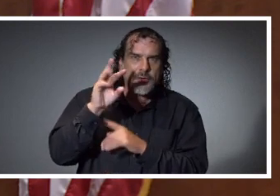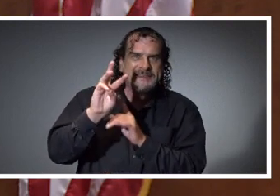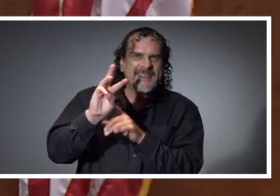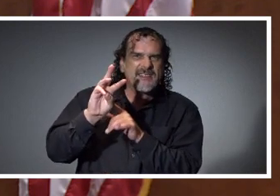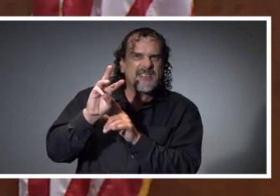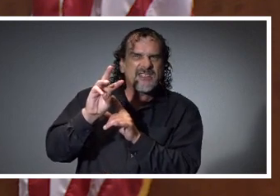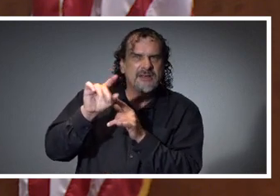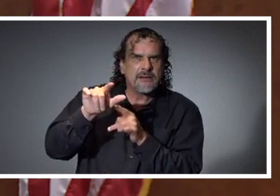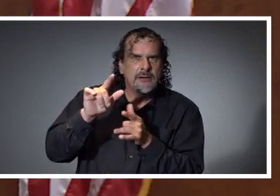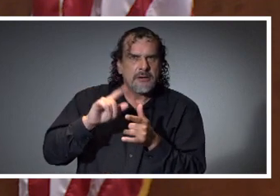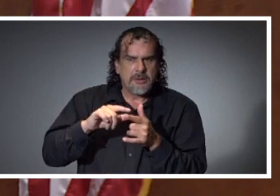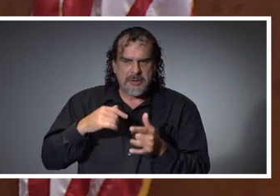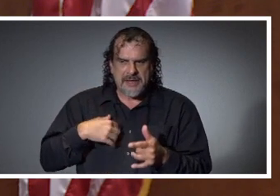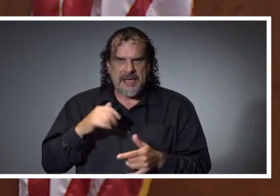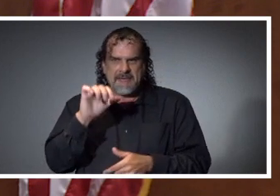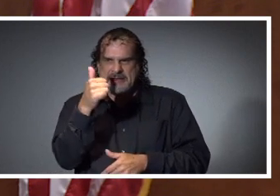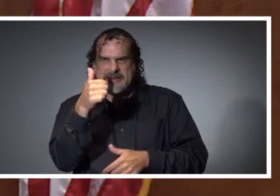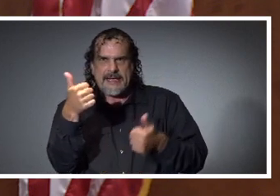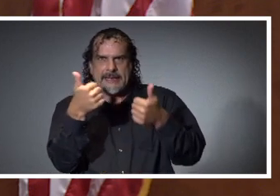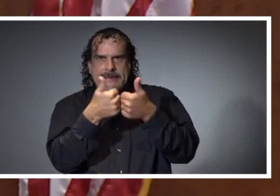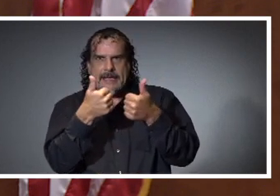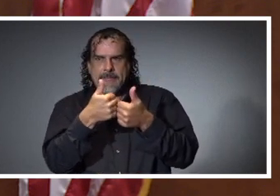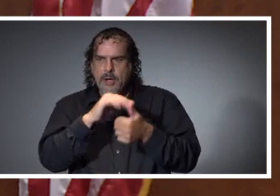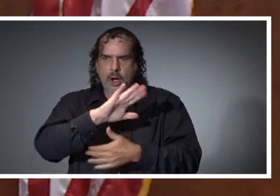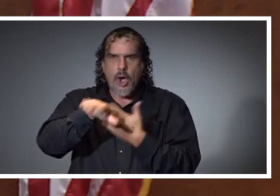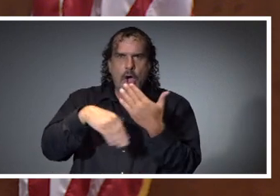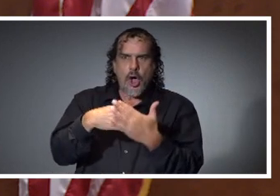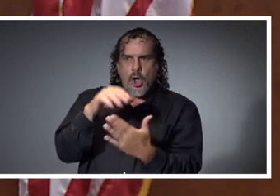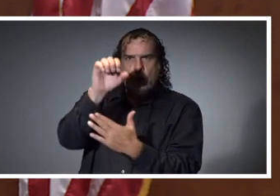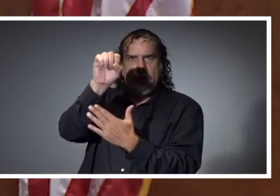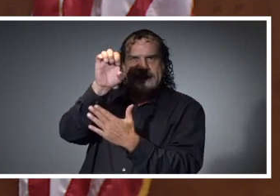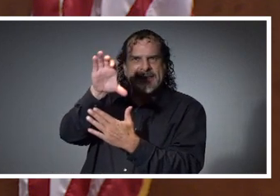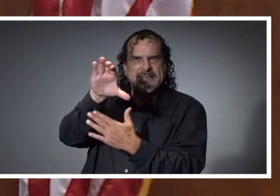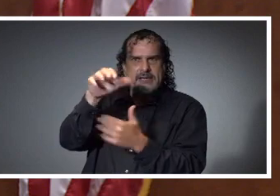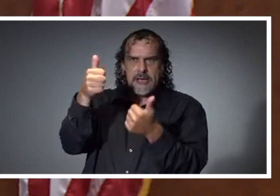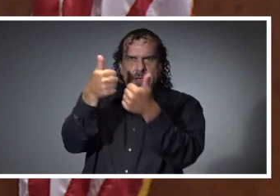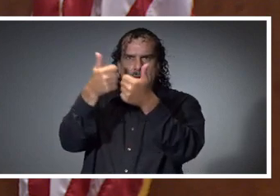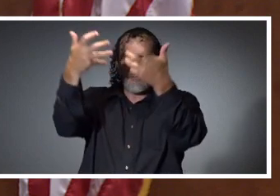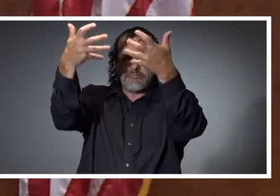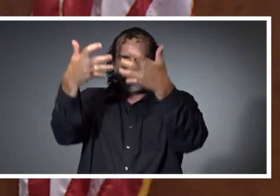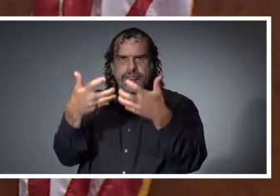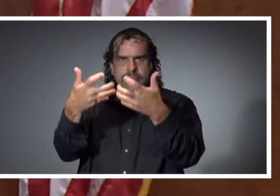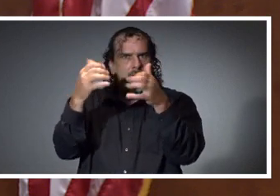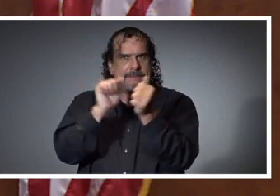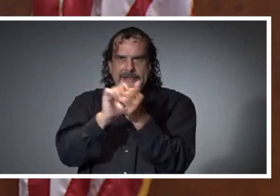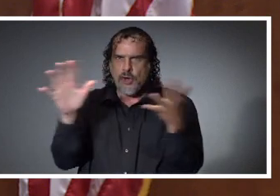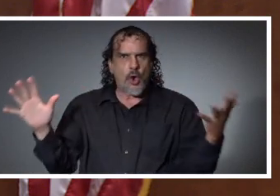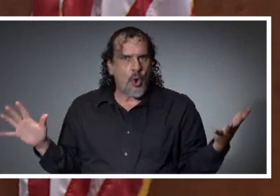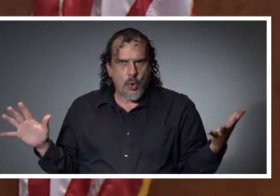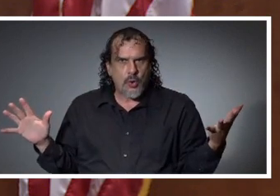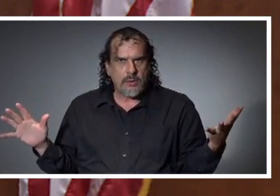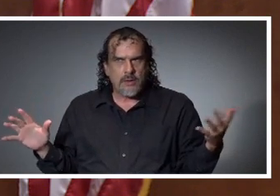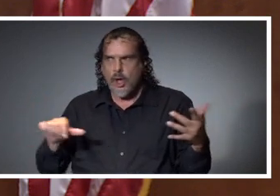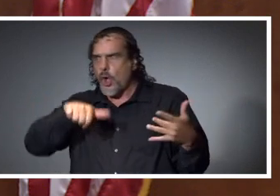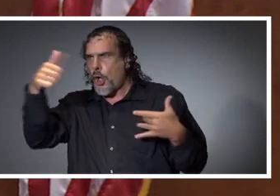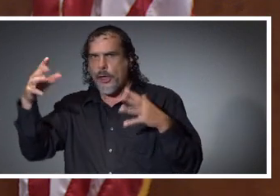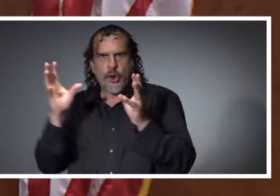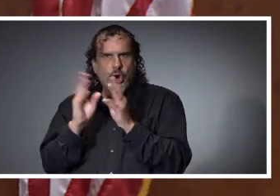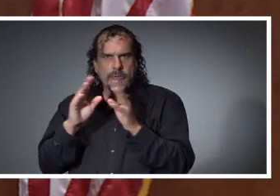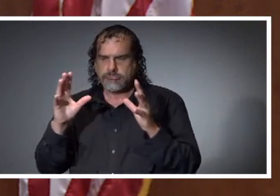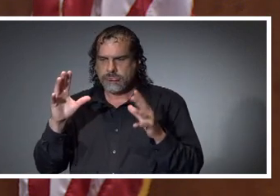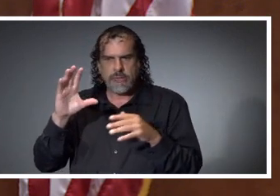have a 10-game all-conference schedule. And so for some of these other conferences now to